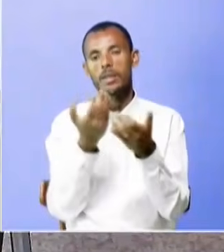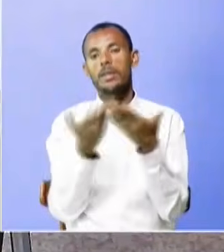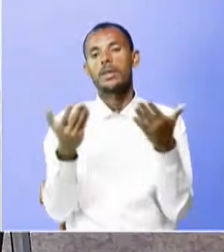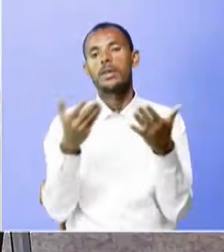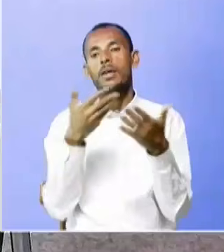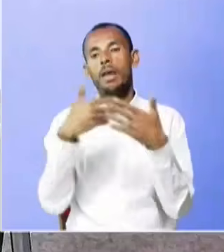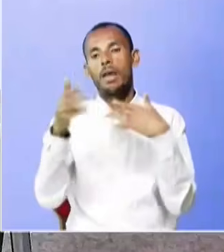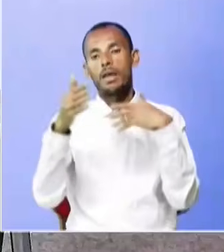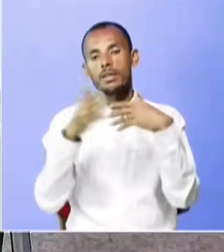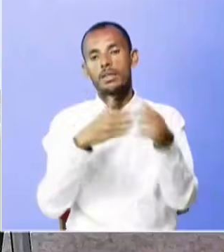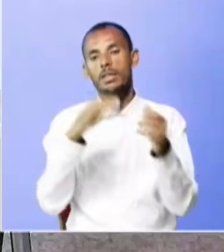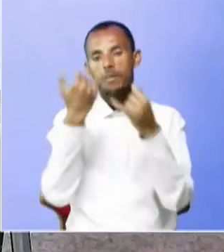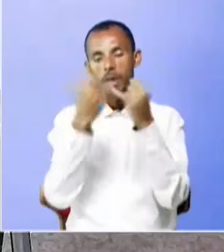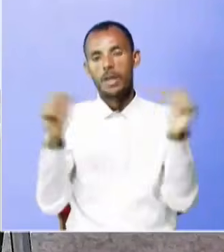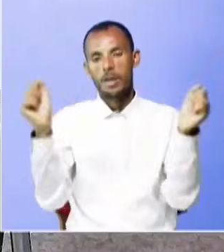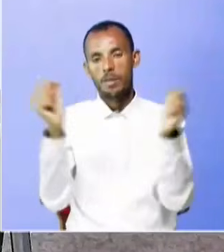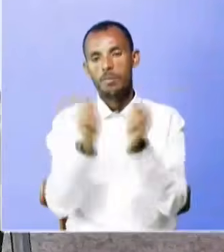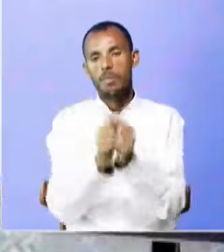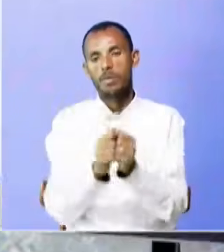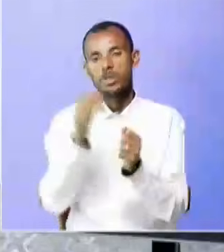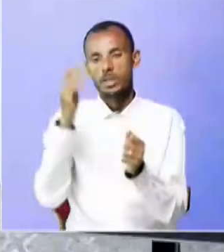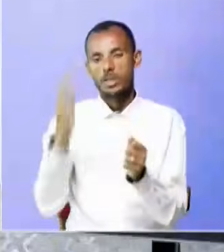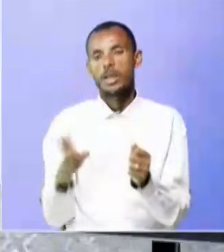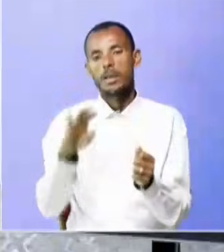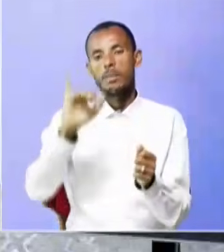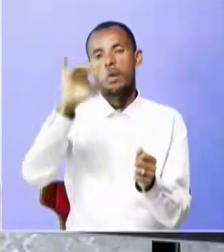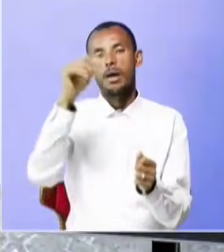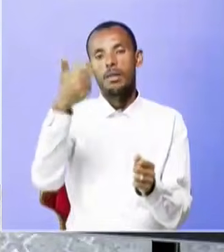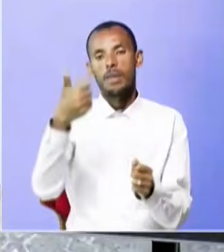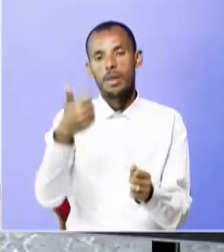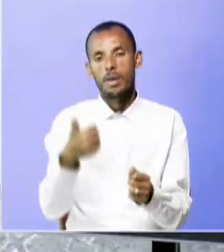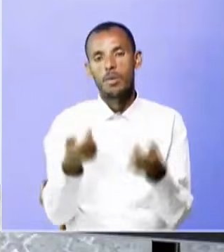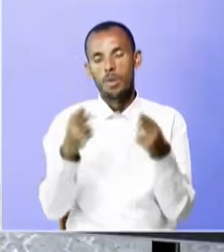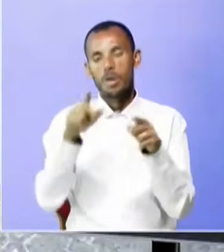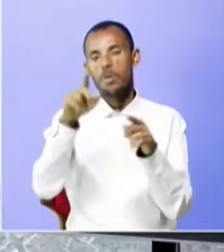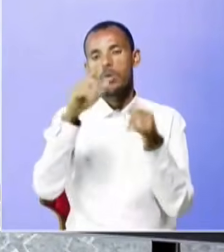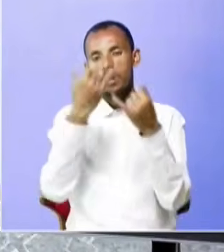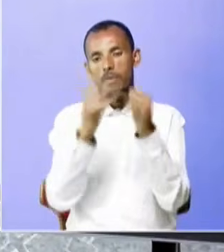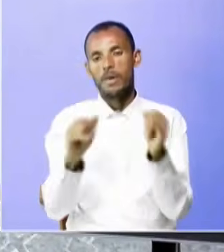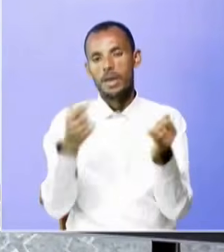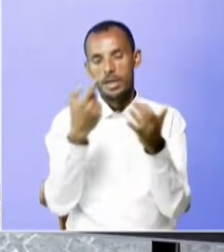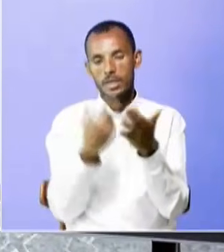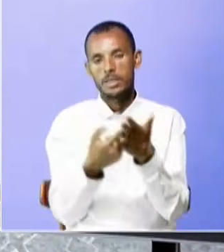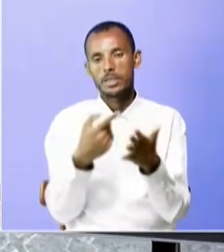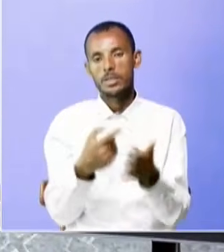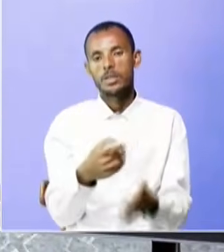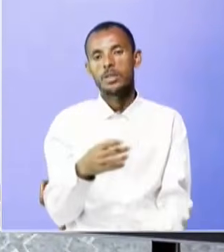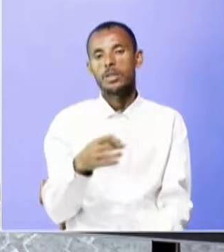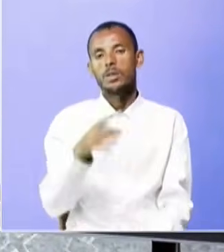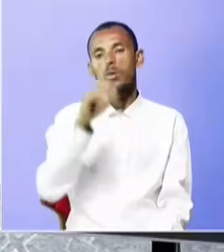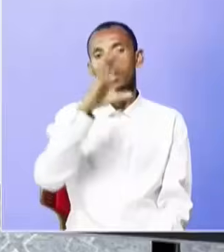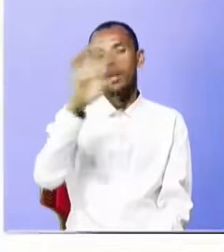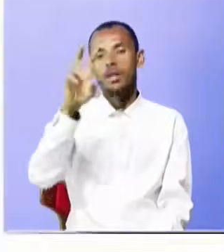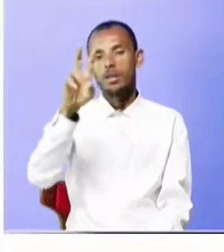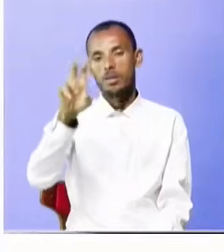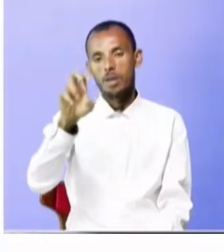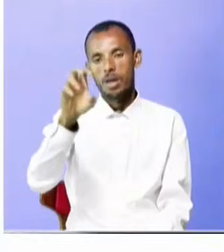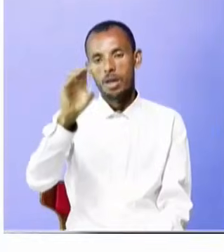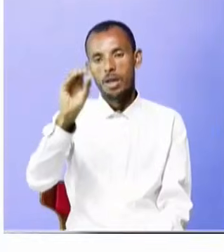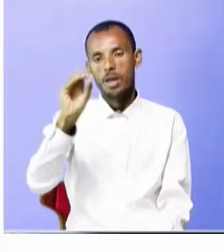easier, divide both sides by 10. Okay, whenever you divide this thing by 10,